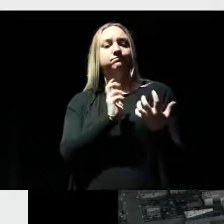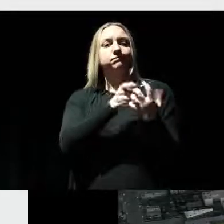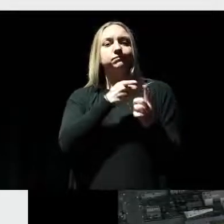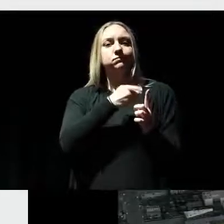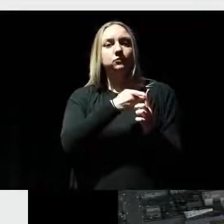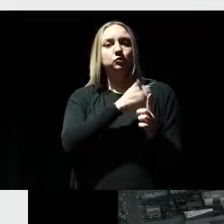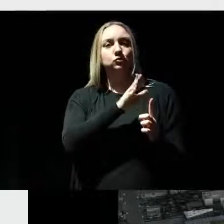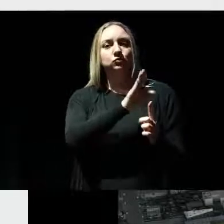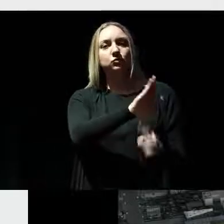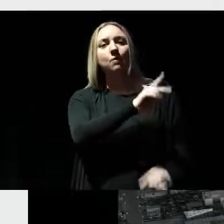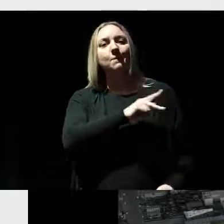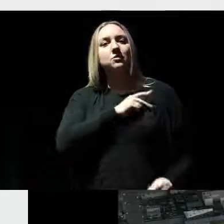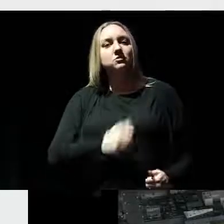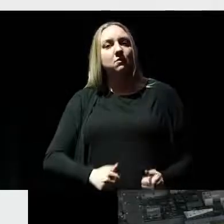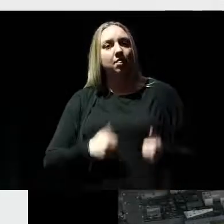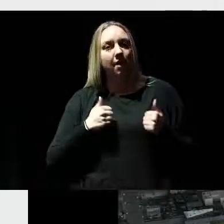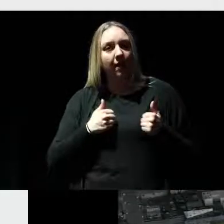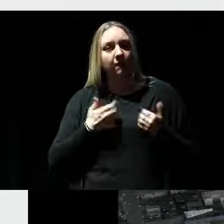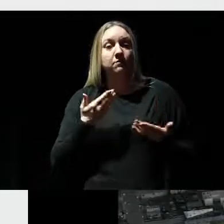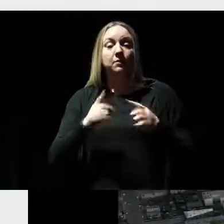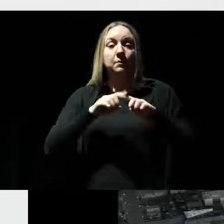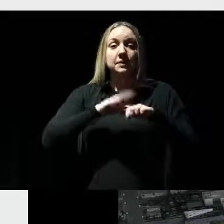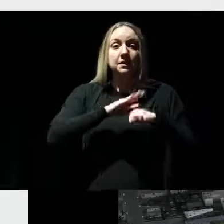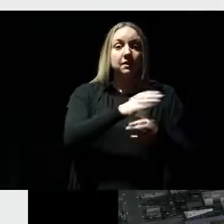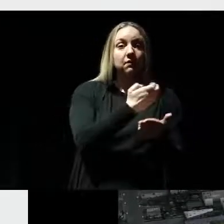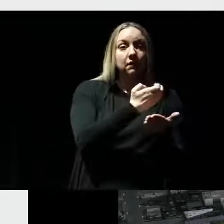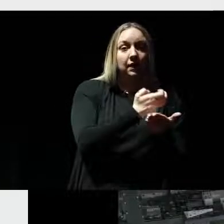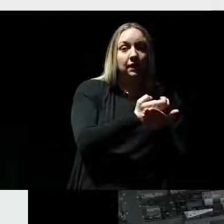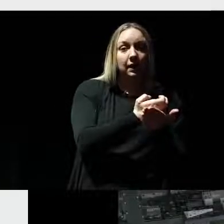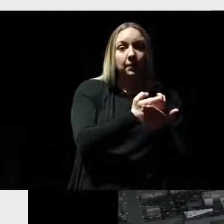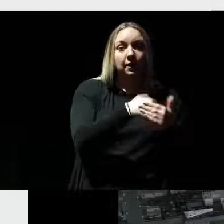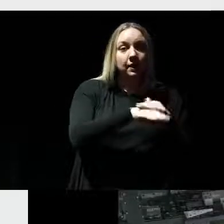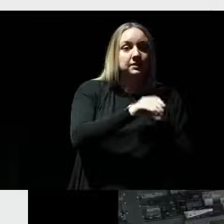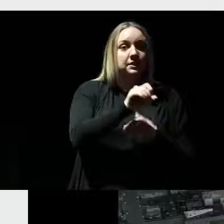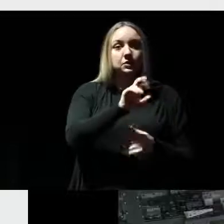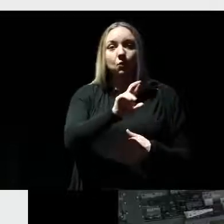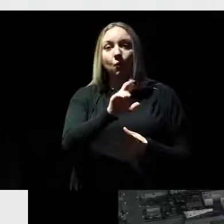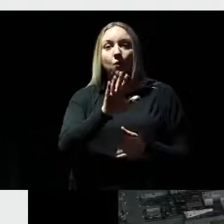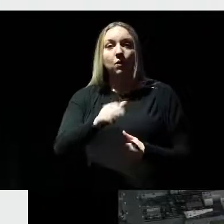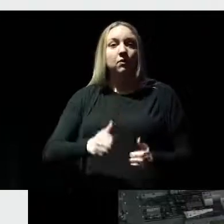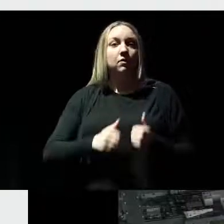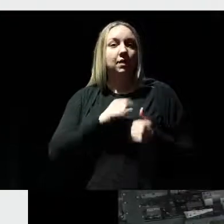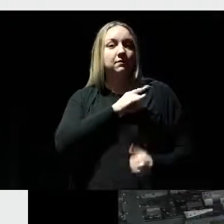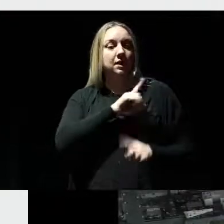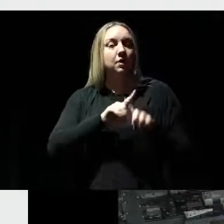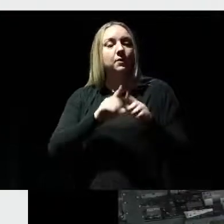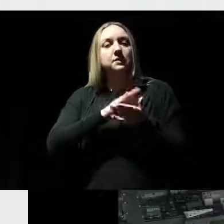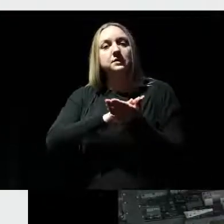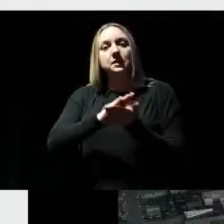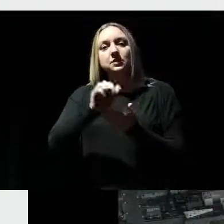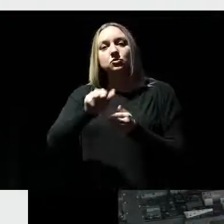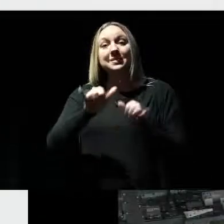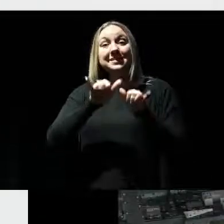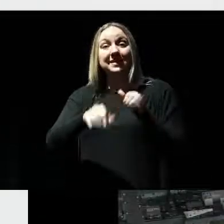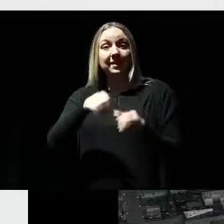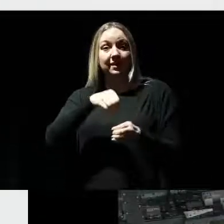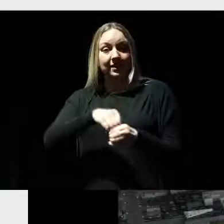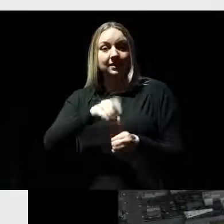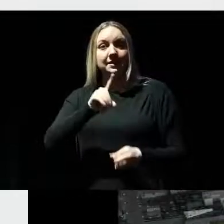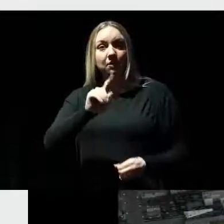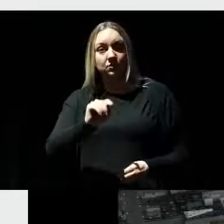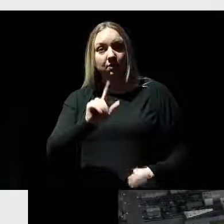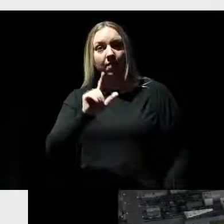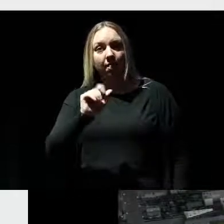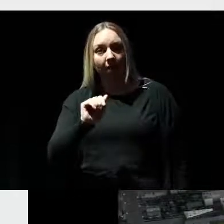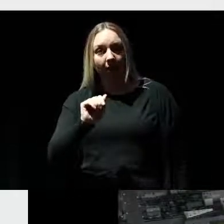own economic abilities, but still be able to live in the city, as opposed to having to